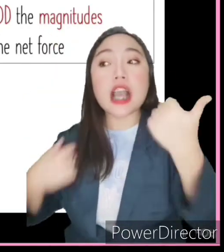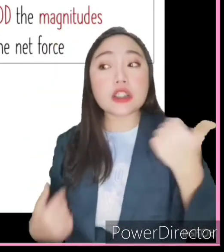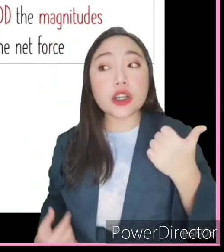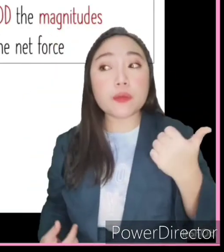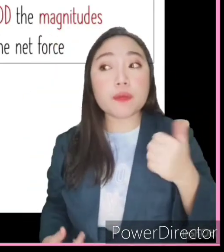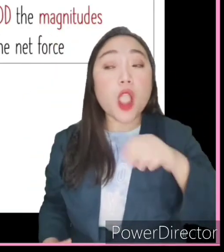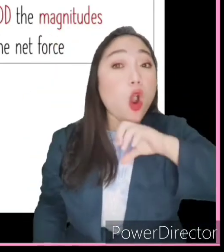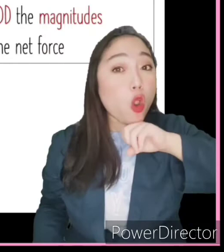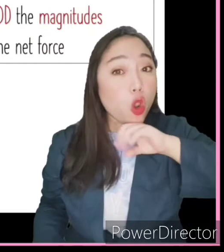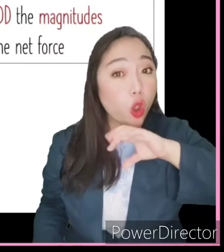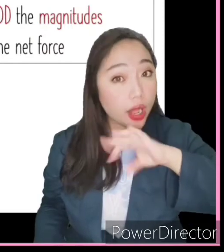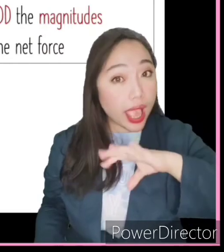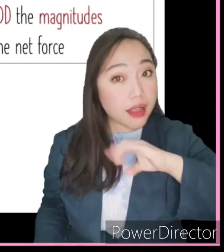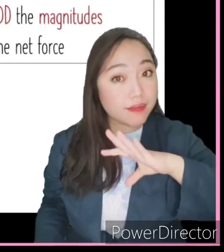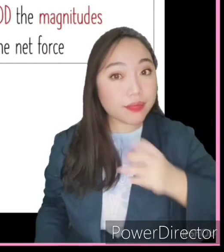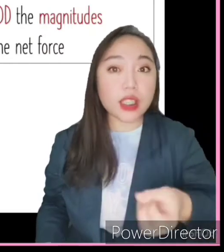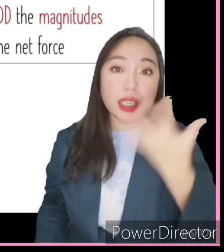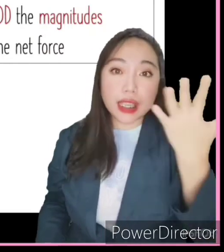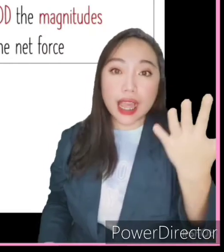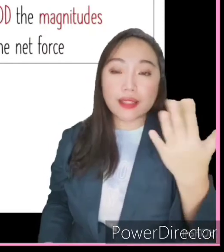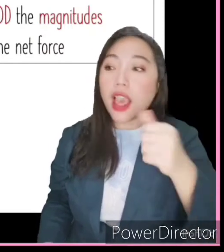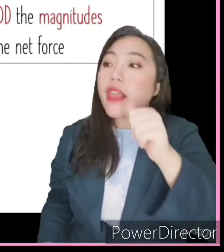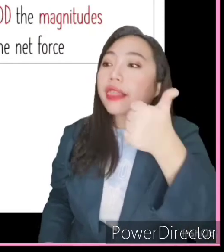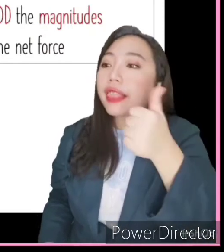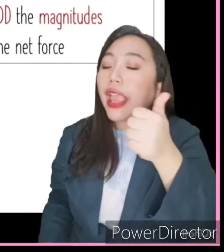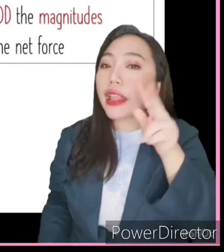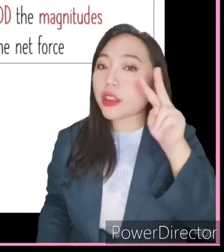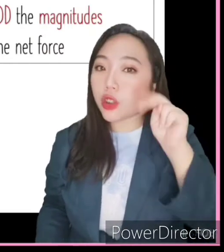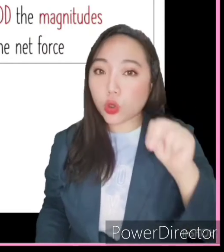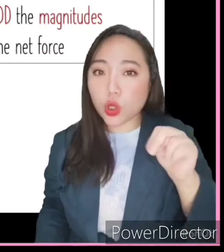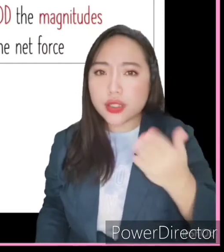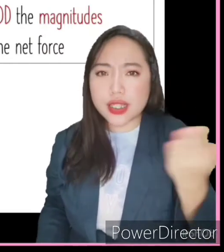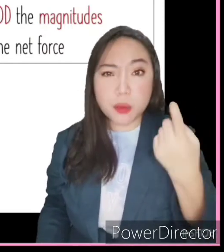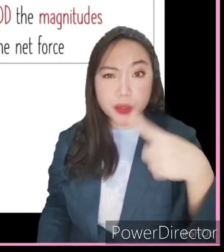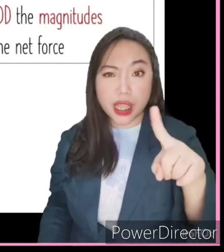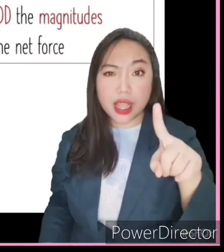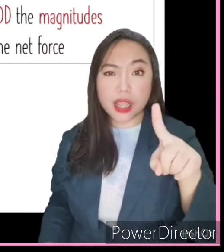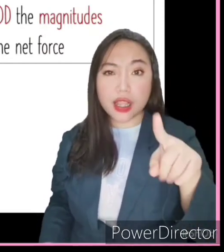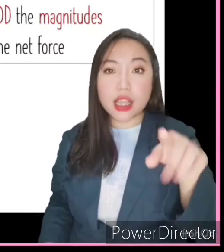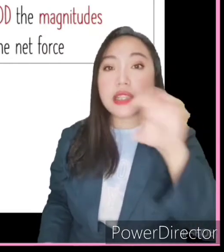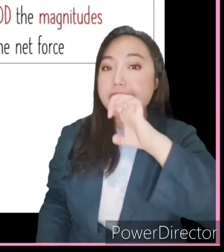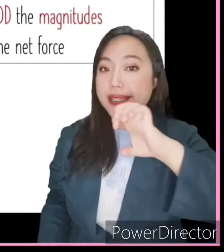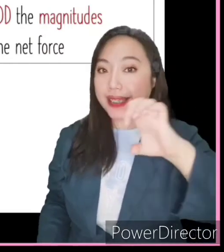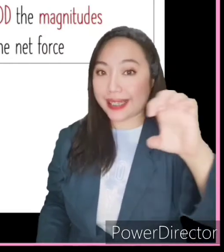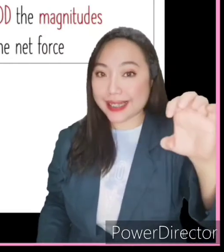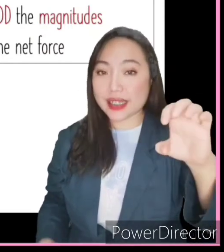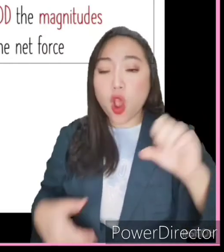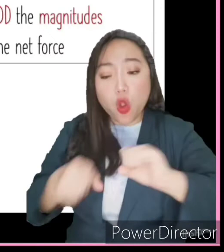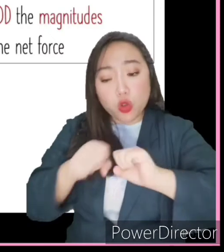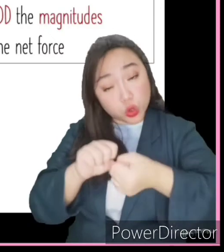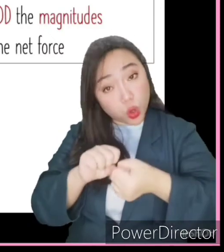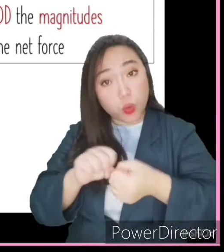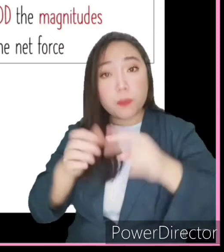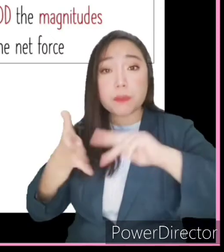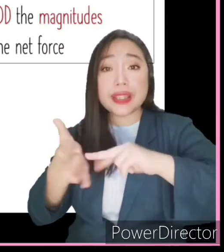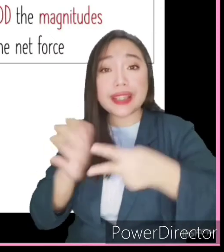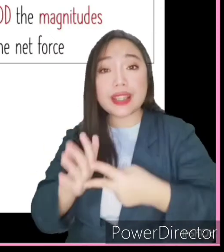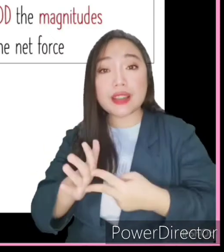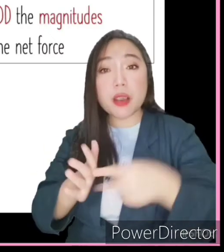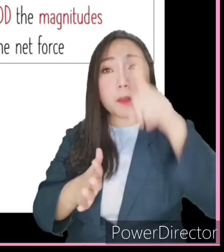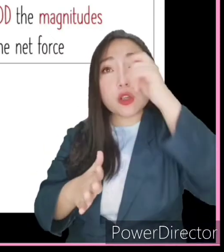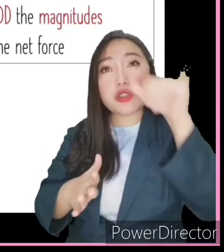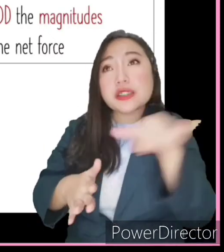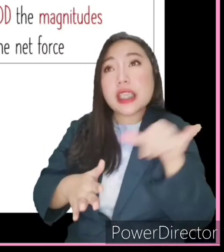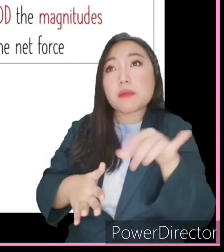and his movement is going to the east. About the grandma as well, she is exerting 10 newton which is going to the east as